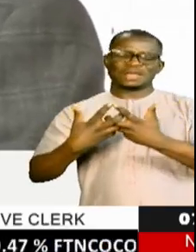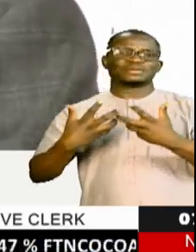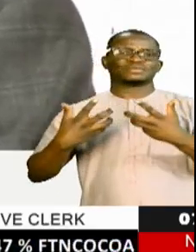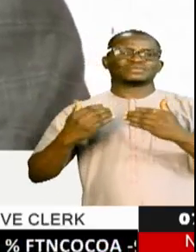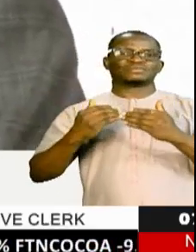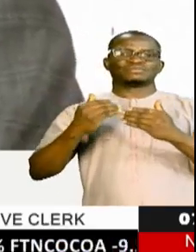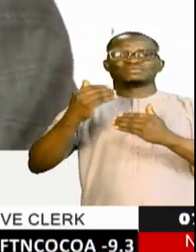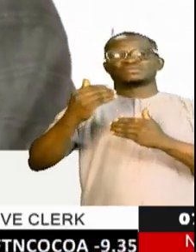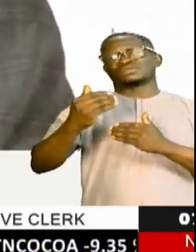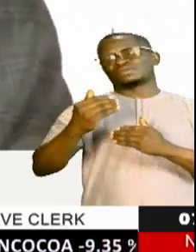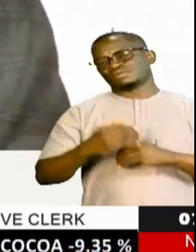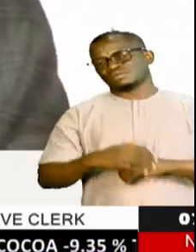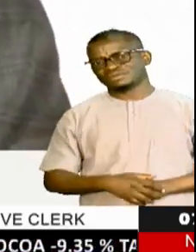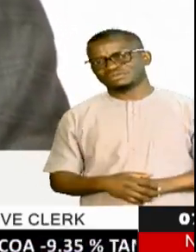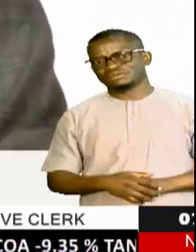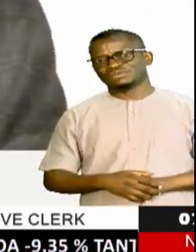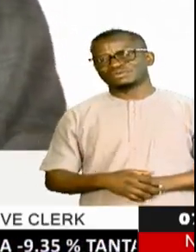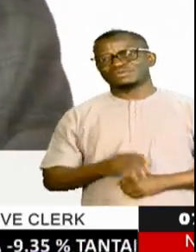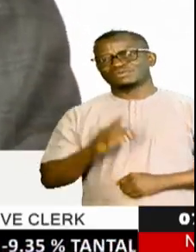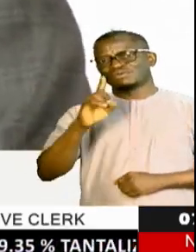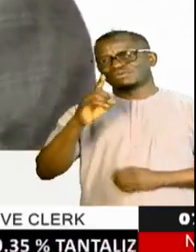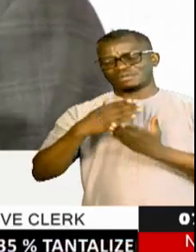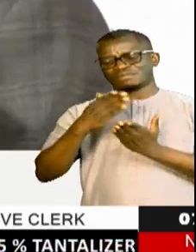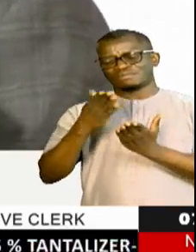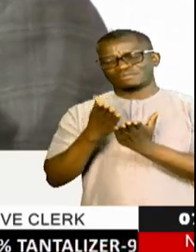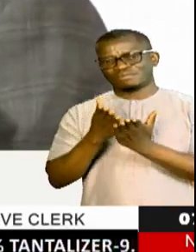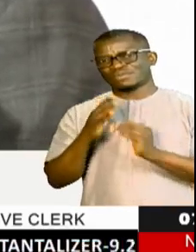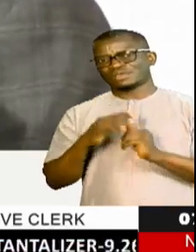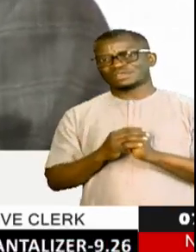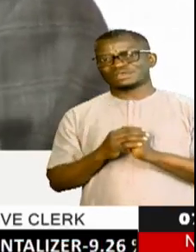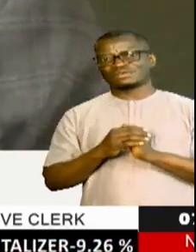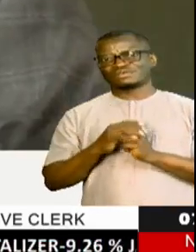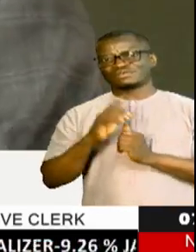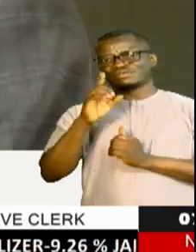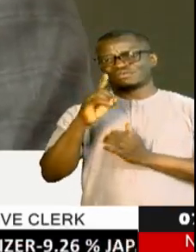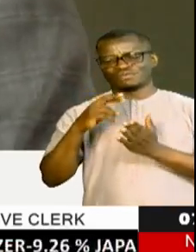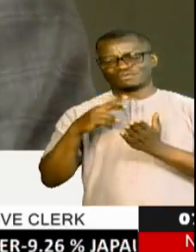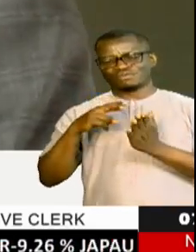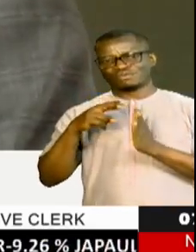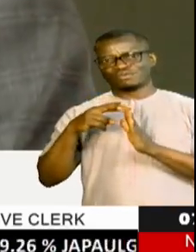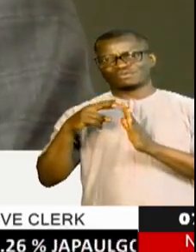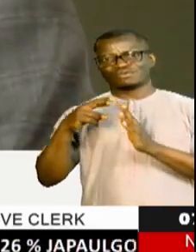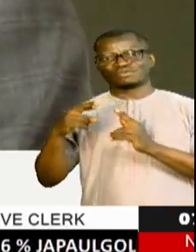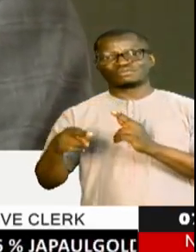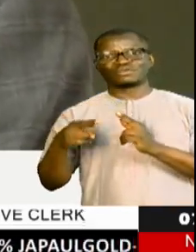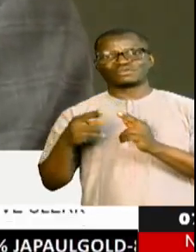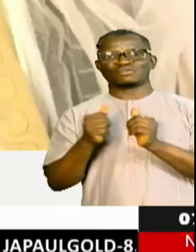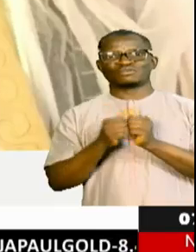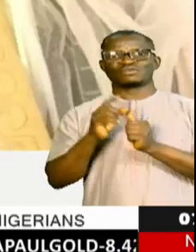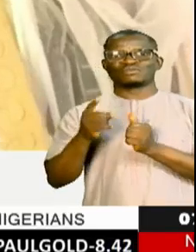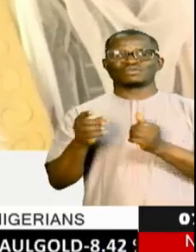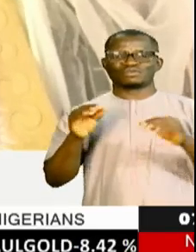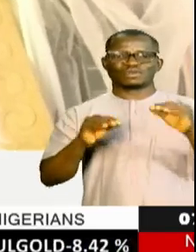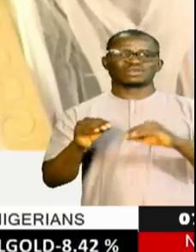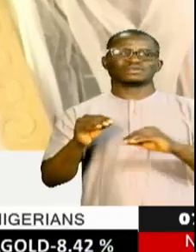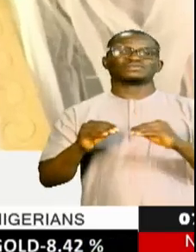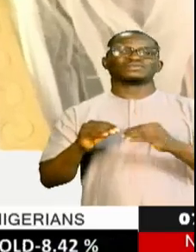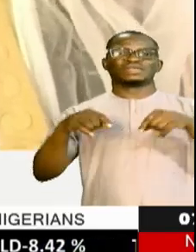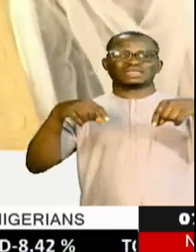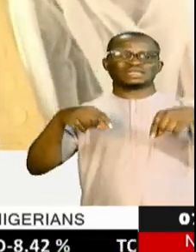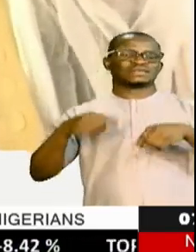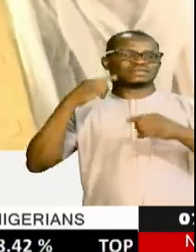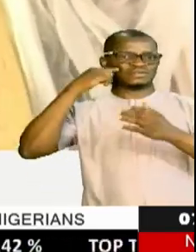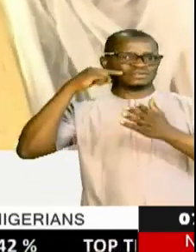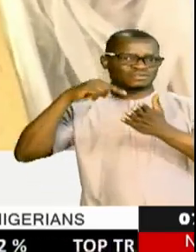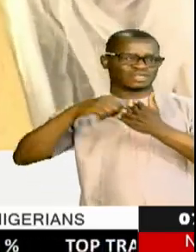one plan, one budget, one report, and one conversation. This, they noted,